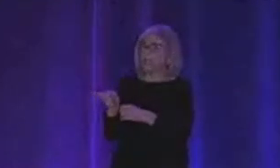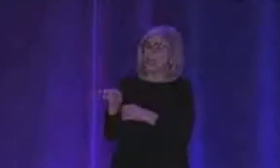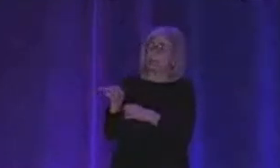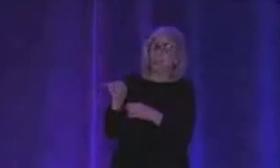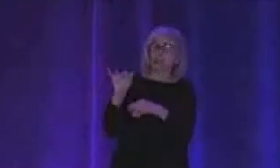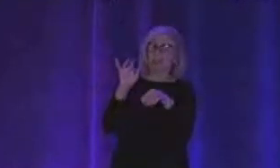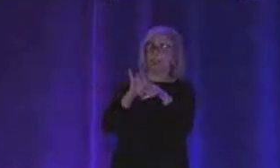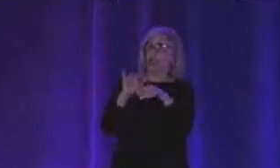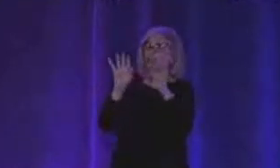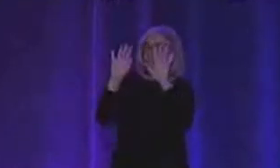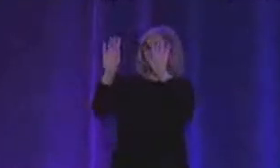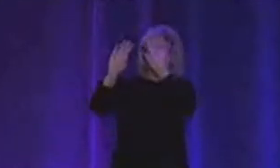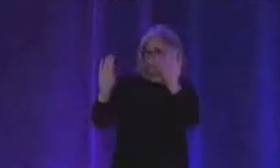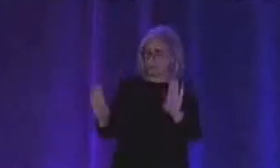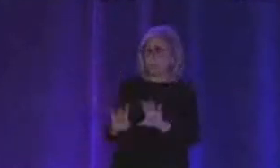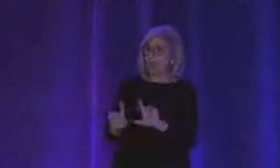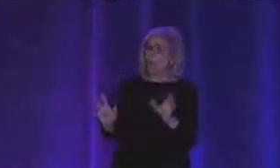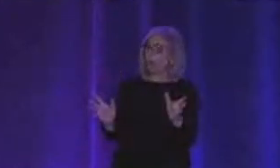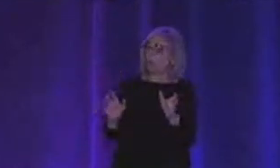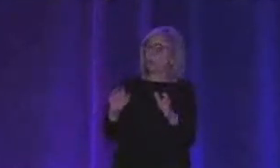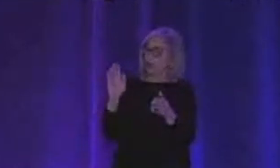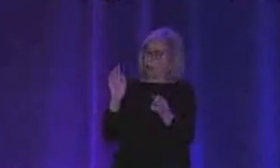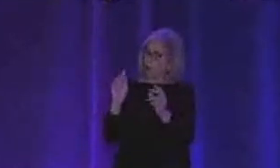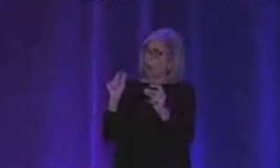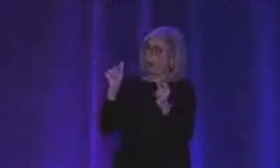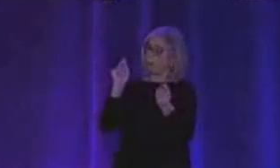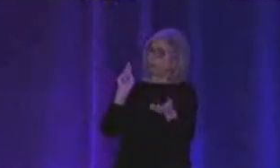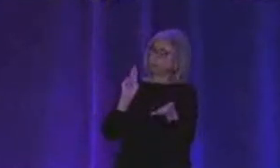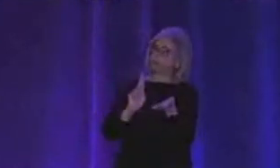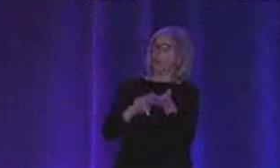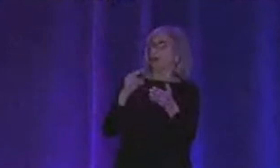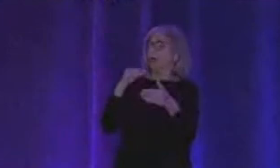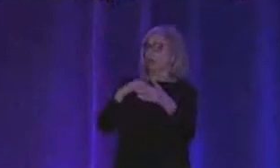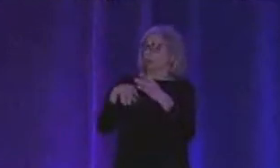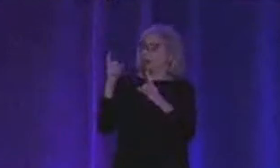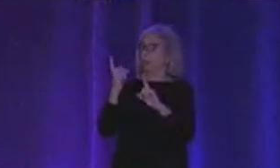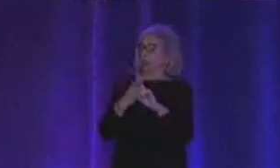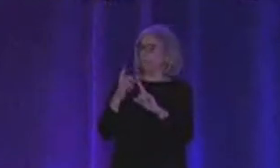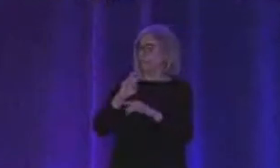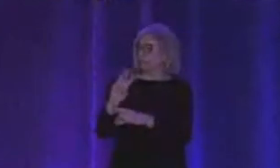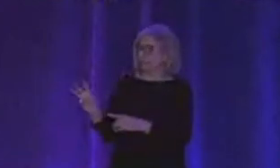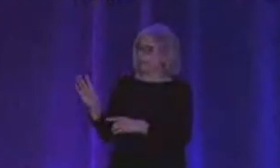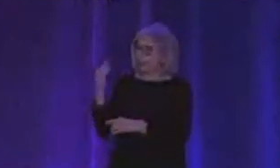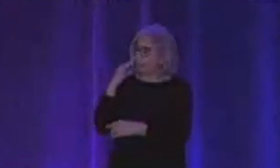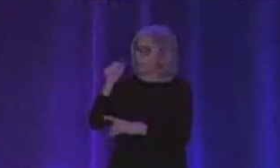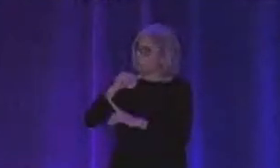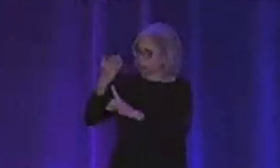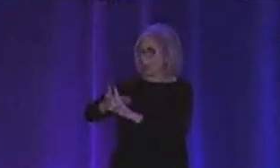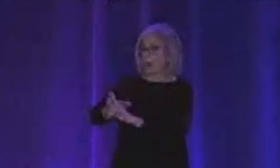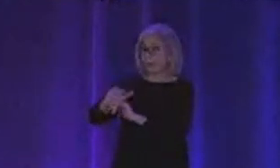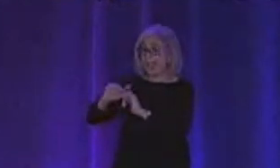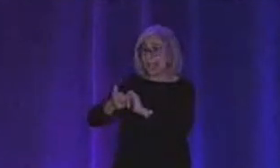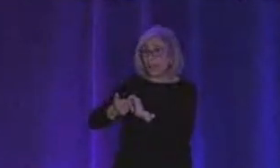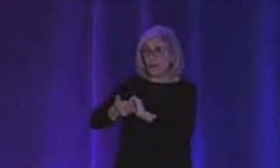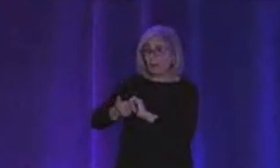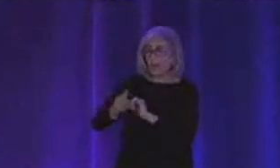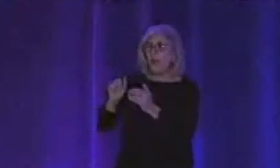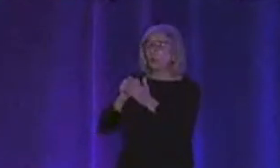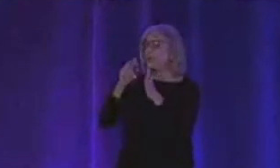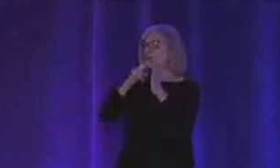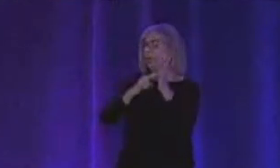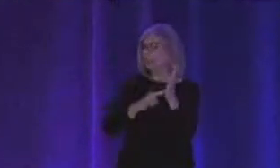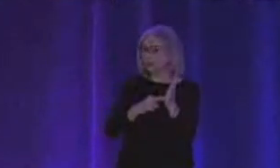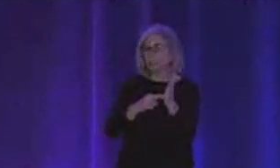touch bar, and be automatically logged into the website, and it'll know exactly who you are. And the way that that's done in the